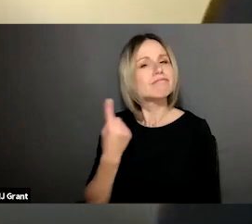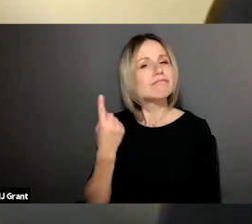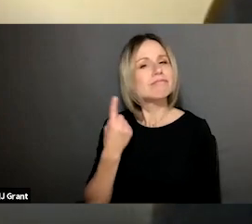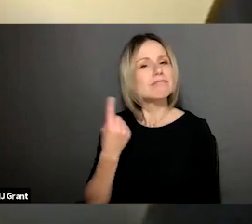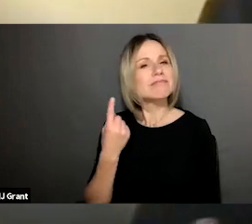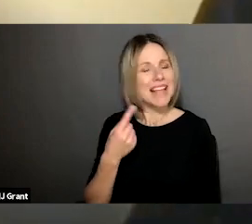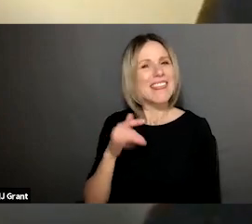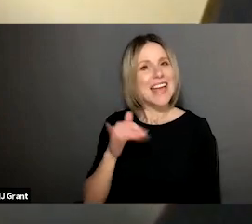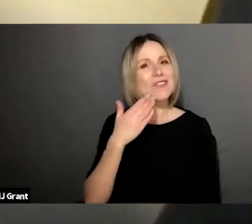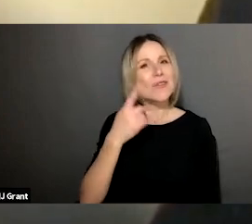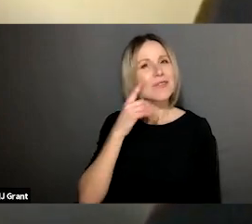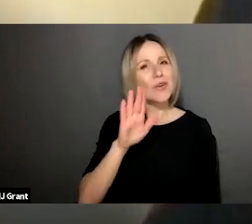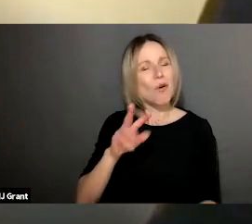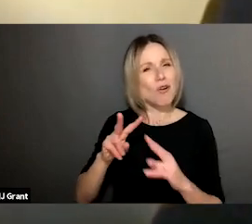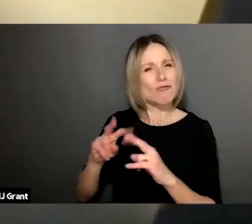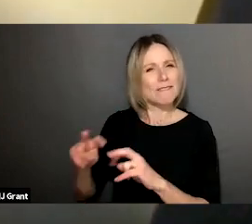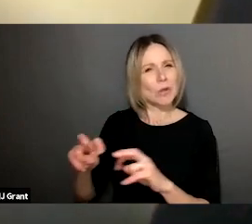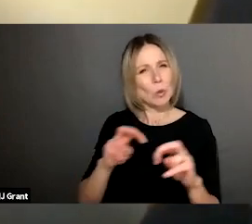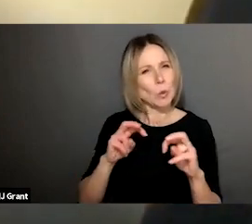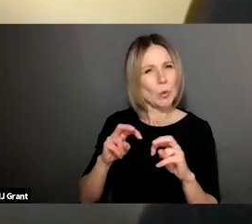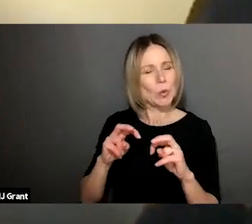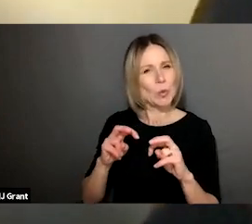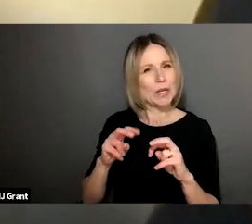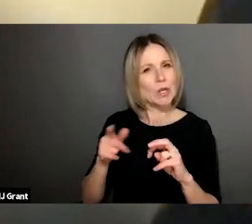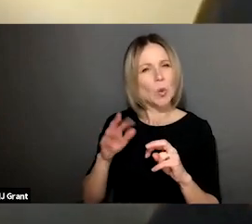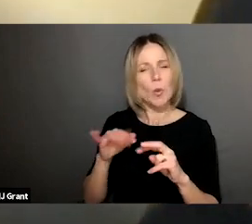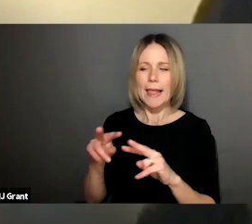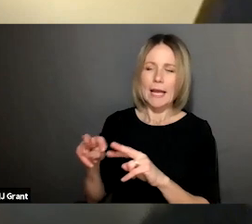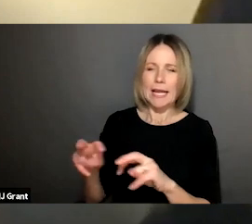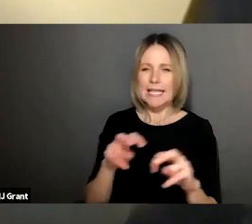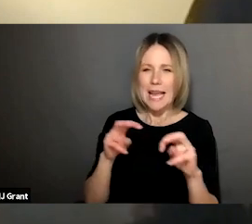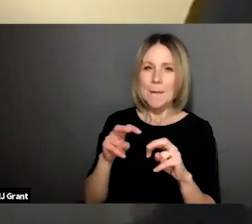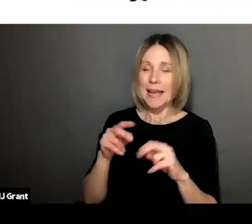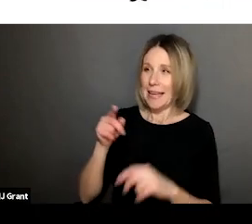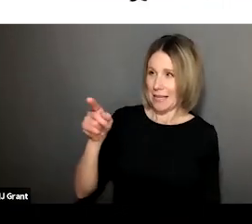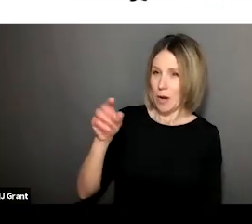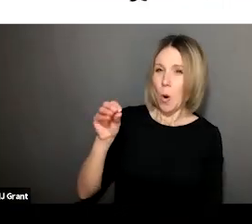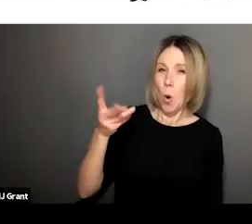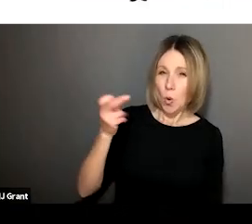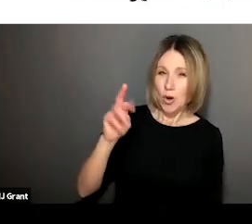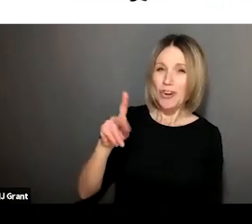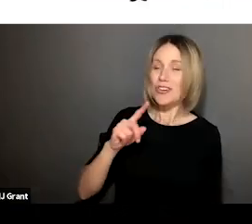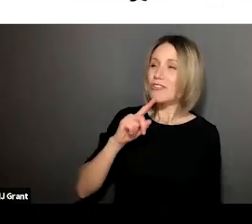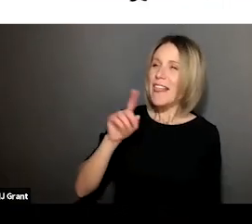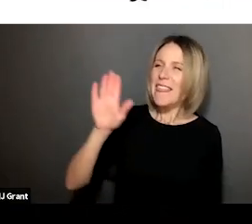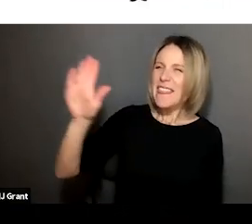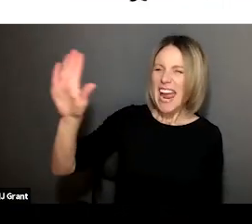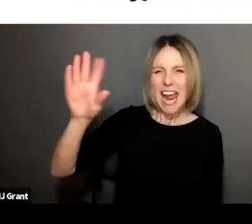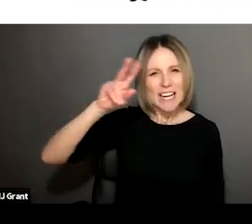in your reviews. You kind of examine how cynical the owners are. Right. or